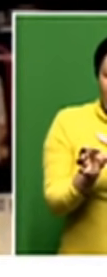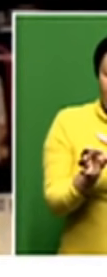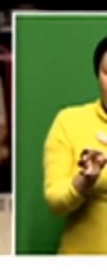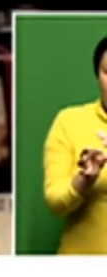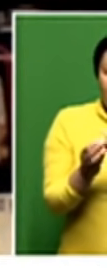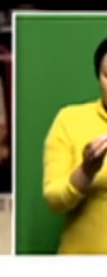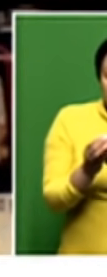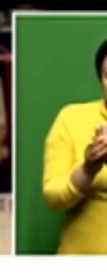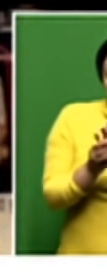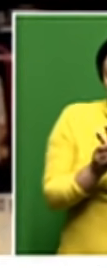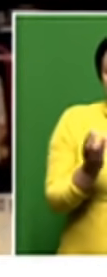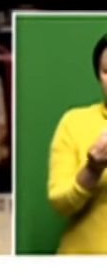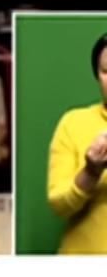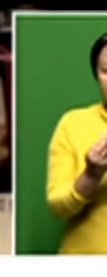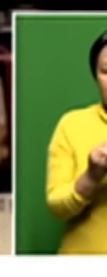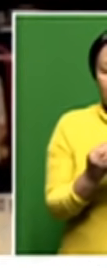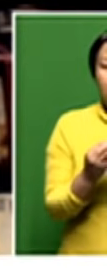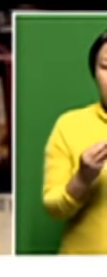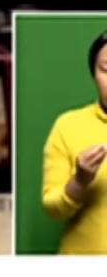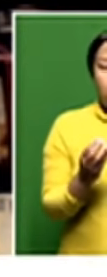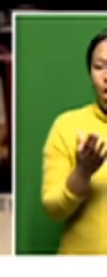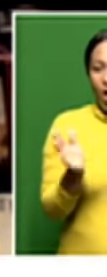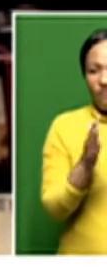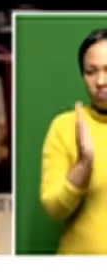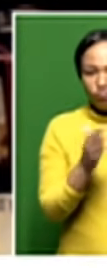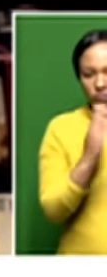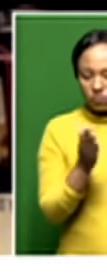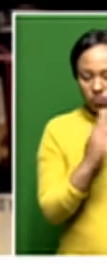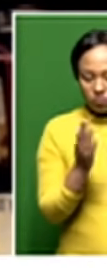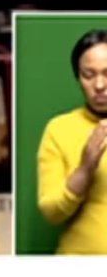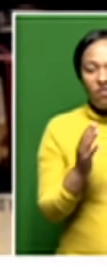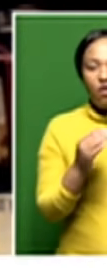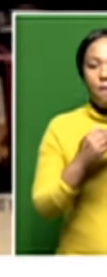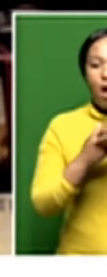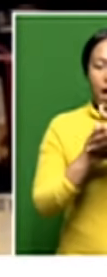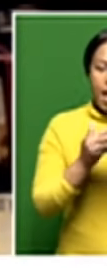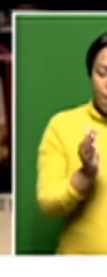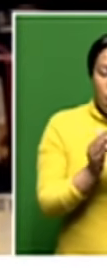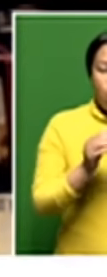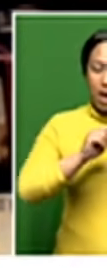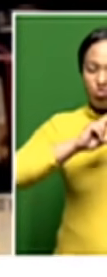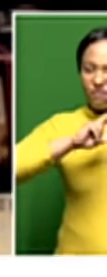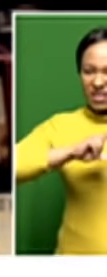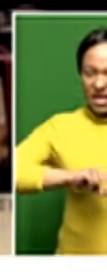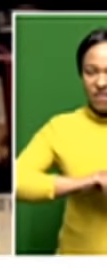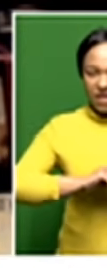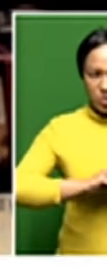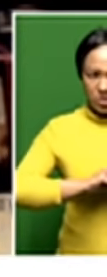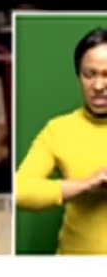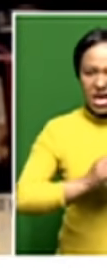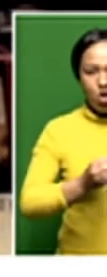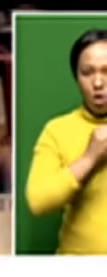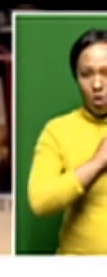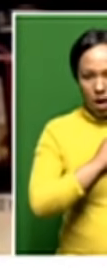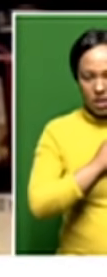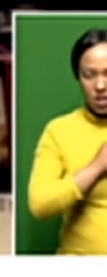called for us to remove the stock from the labeling process and do the investigation to see what had gone